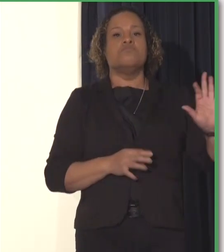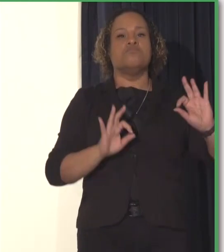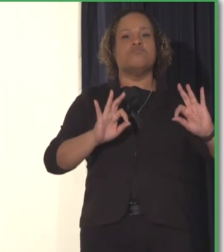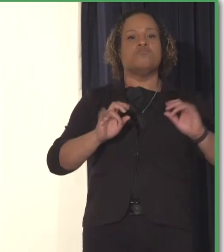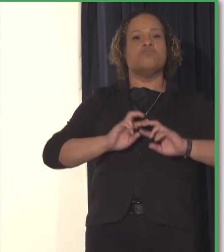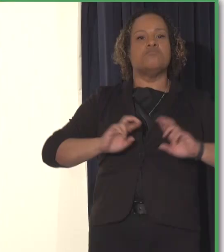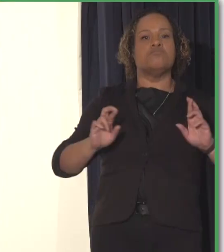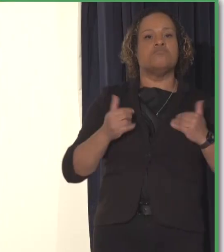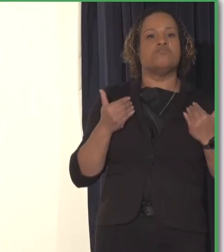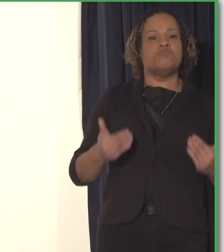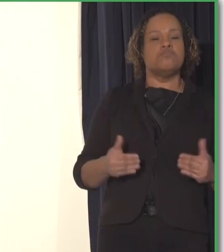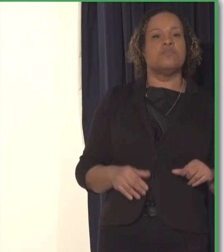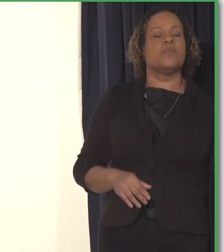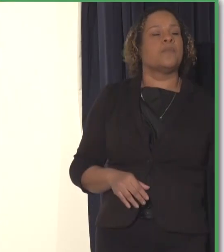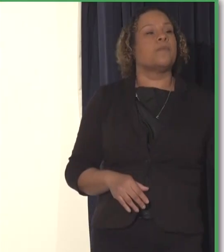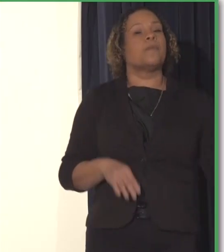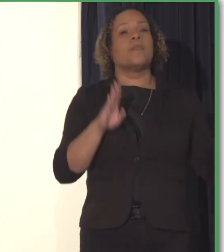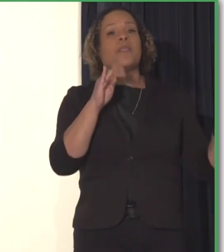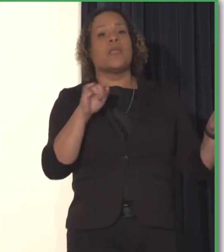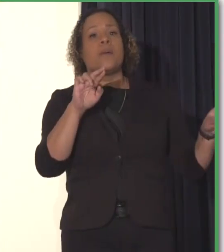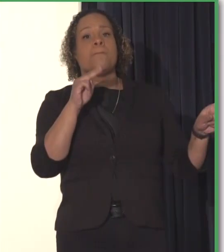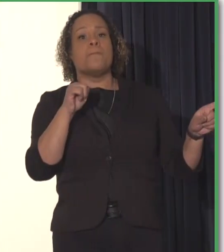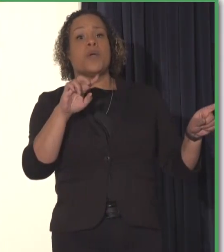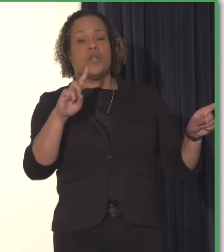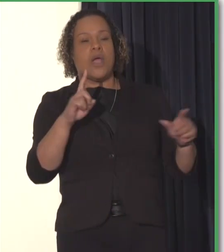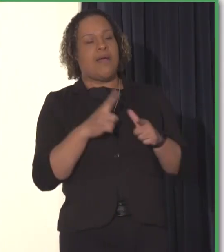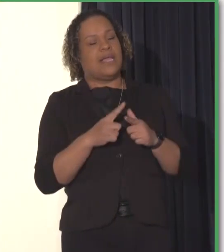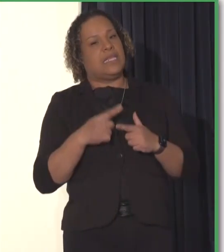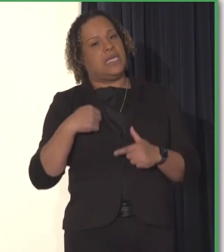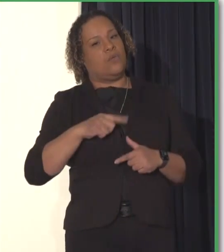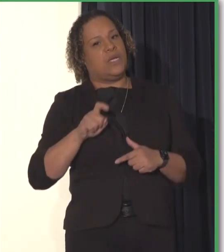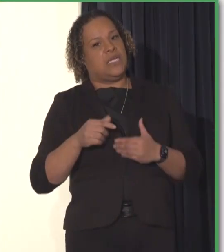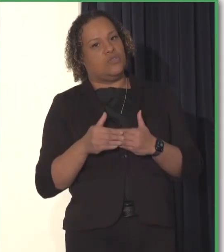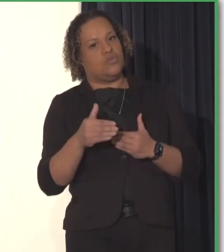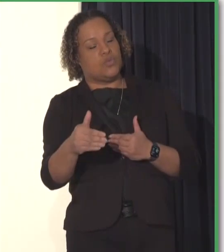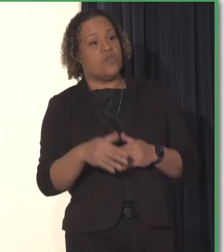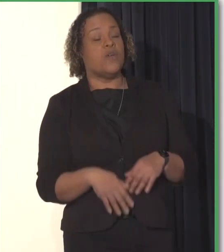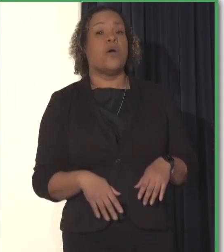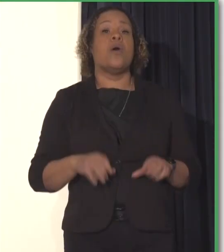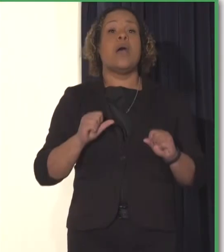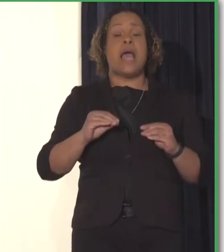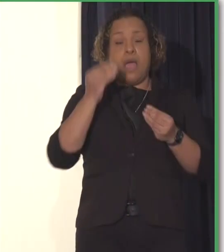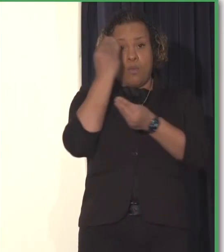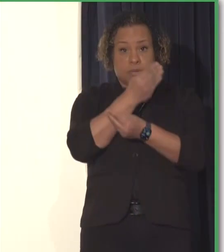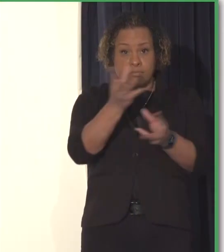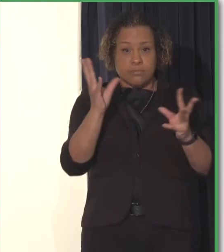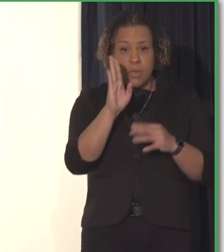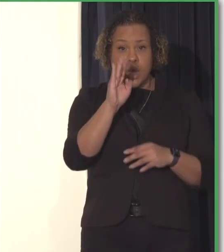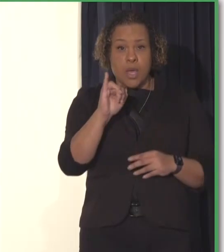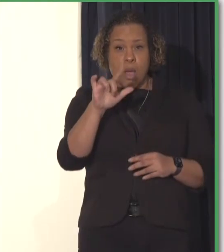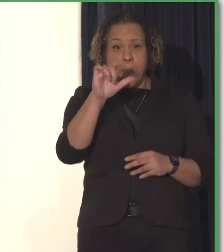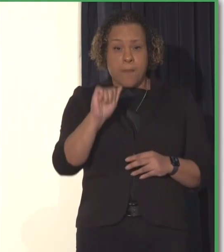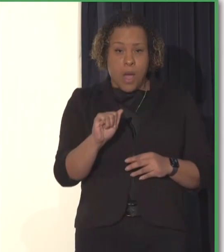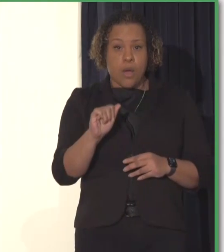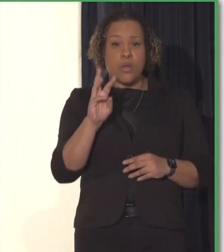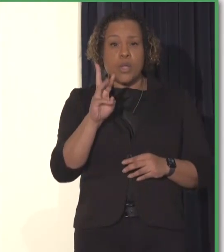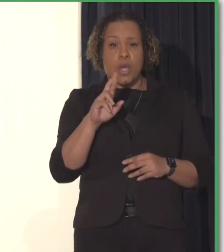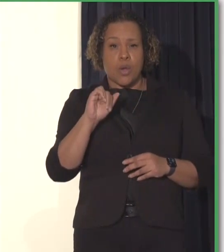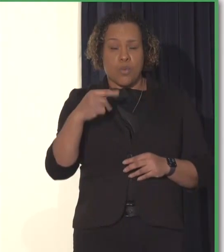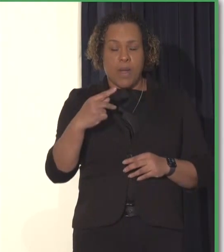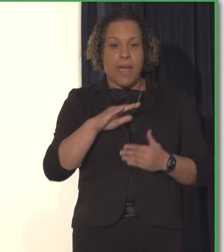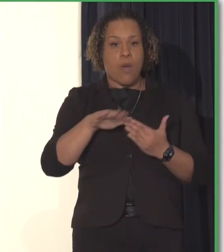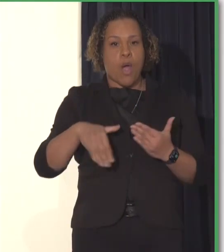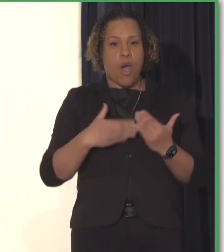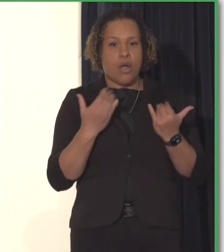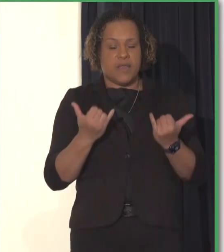Okay, Commissioner I Bernard. just want to point out Then that. we'll move on. Thank you. That the bowler wrap, though, as all of these devices,